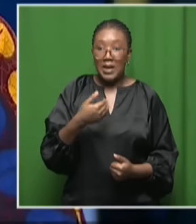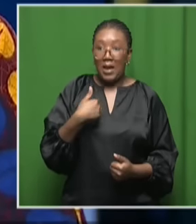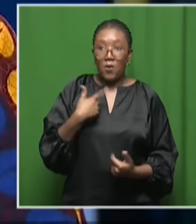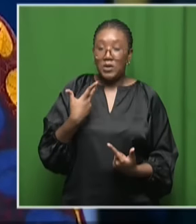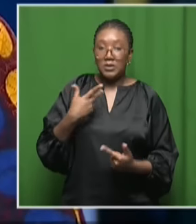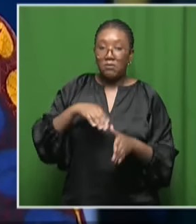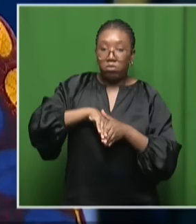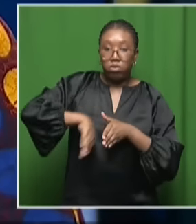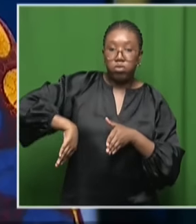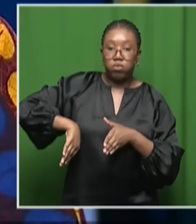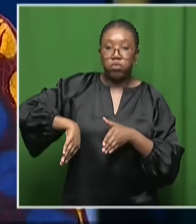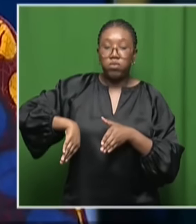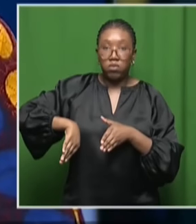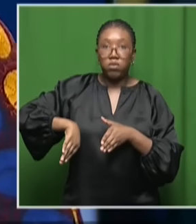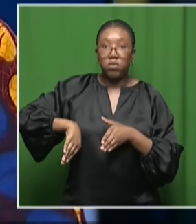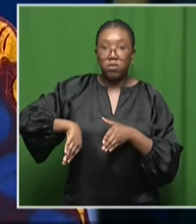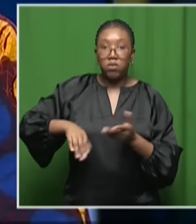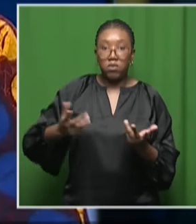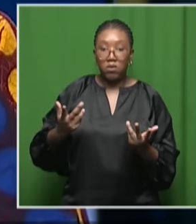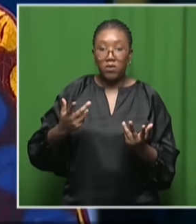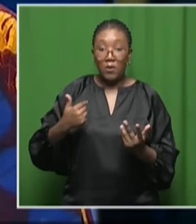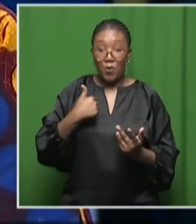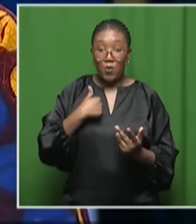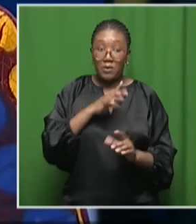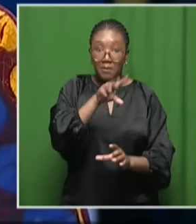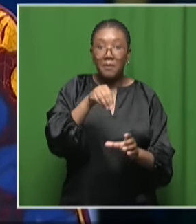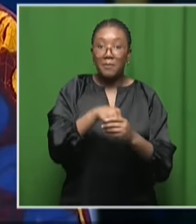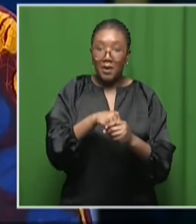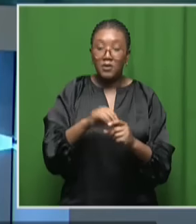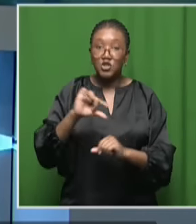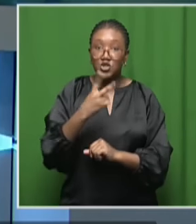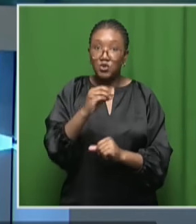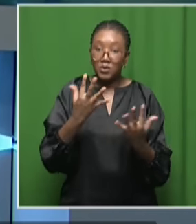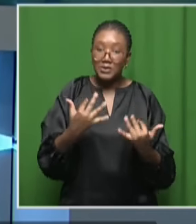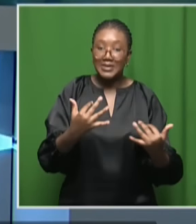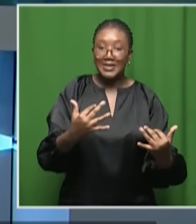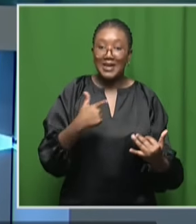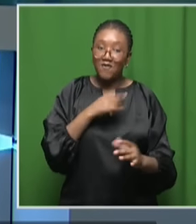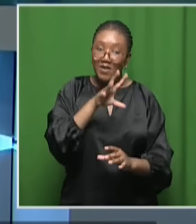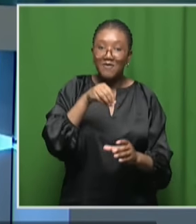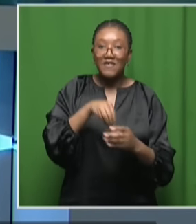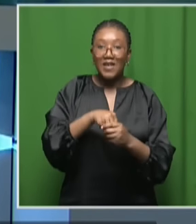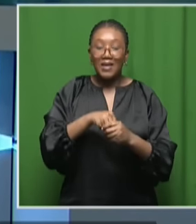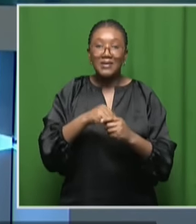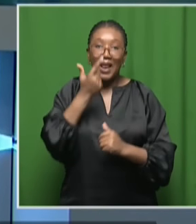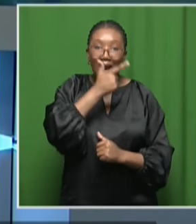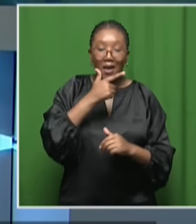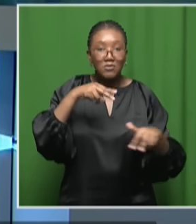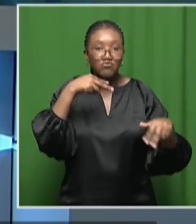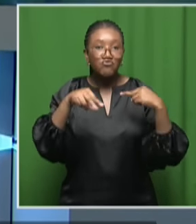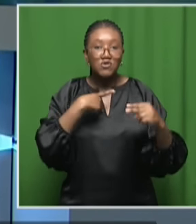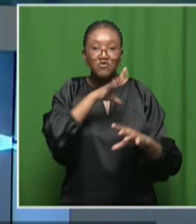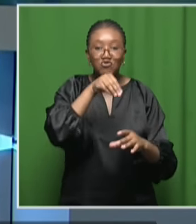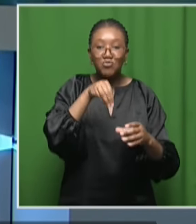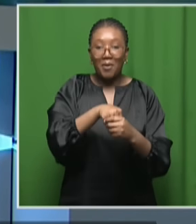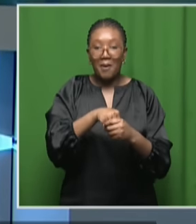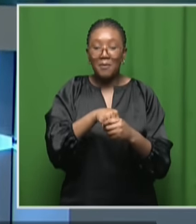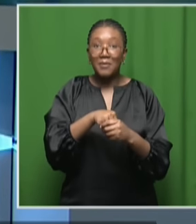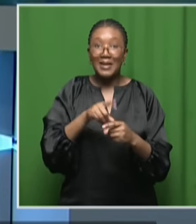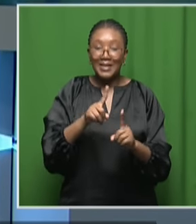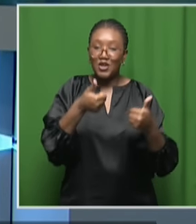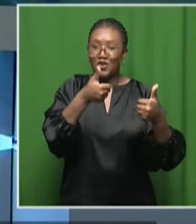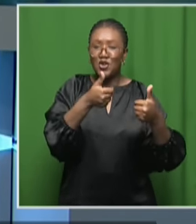so, that we not only are at the table, but that we're hosting the lunch party, I think is a good thing, and has enabled us